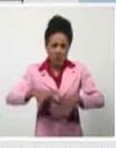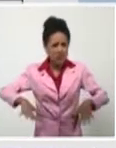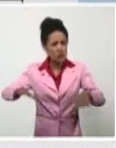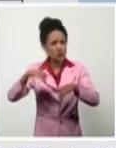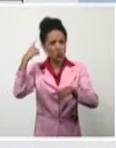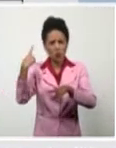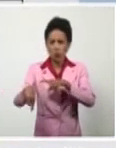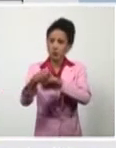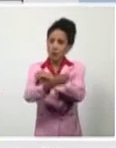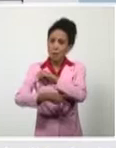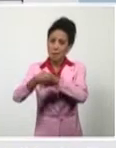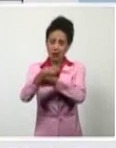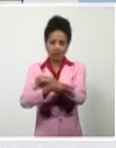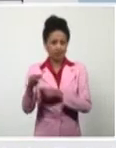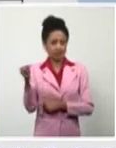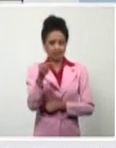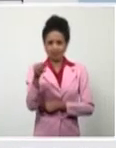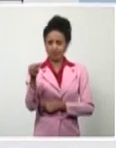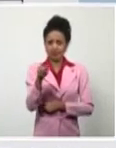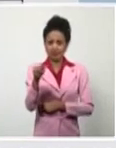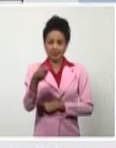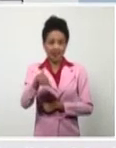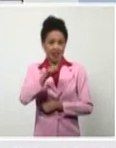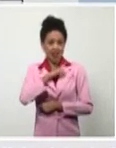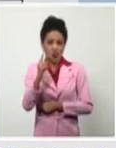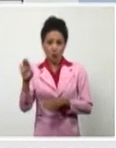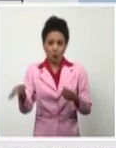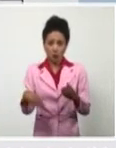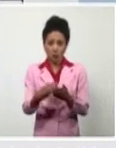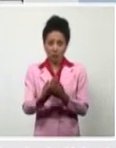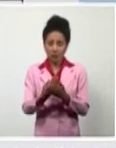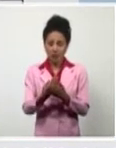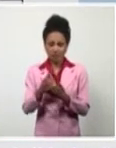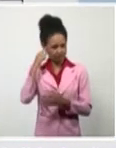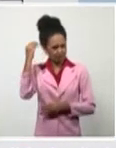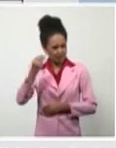But that is not what is happening. Yesterday, in one single day,